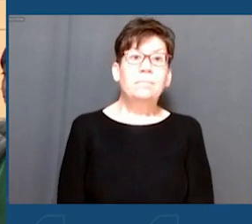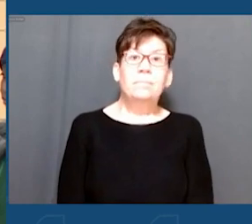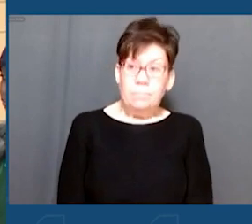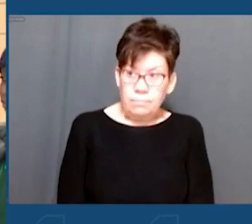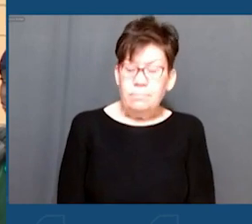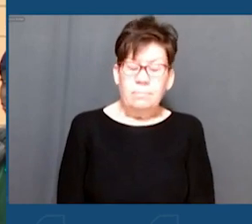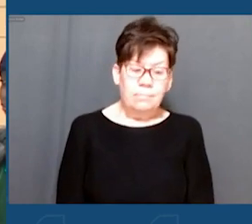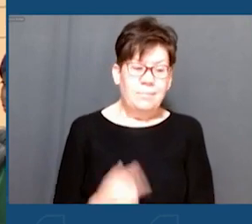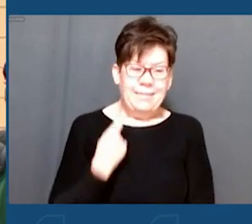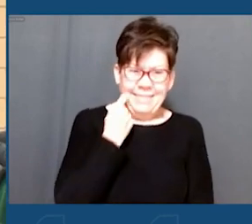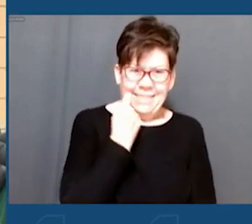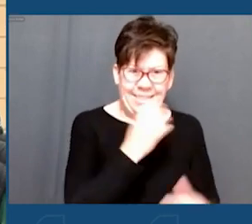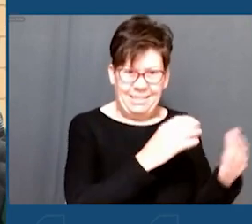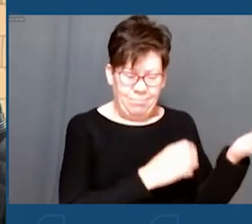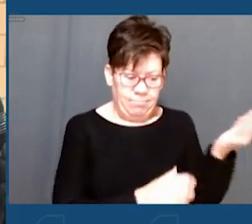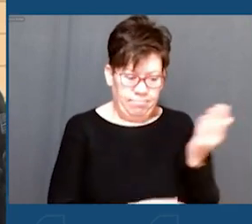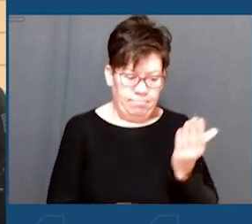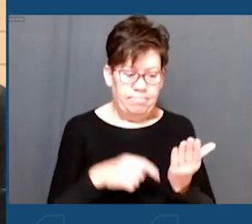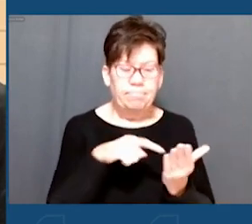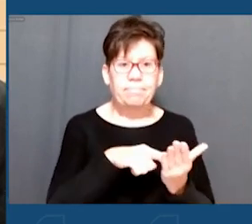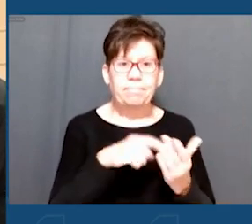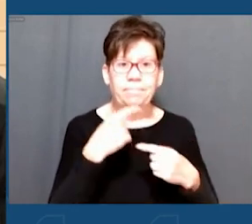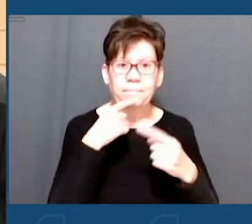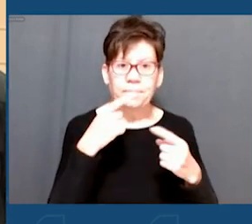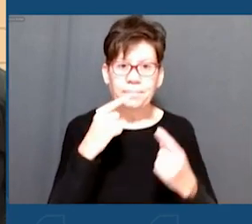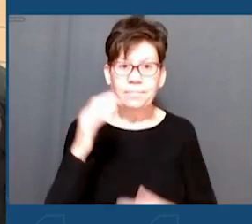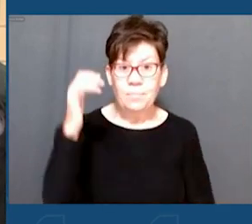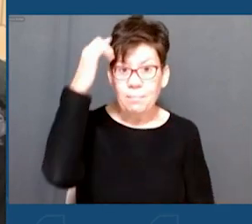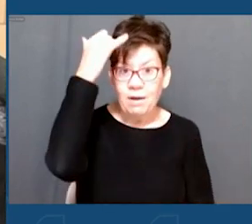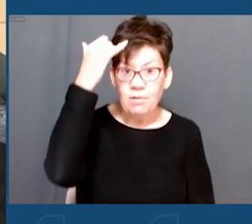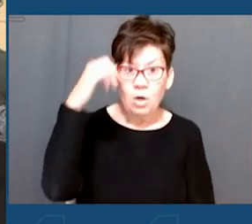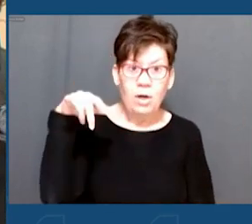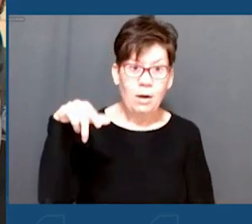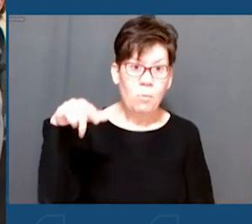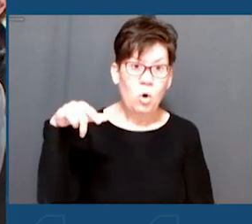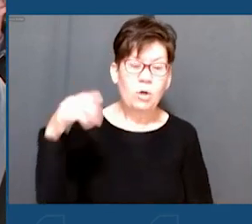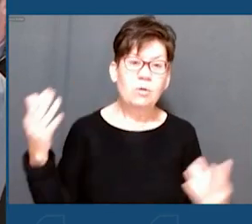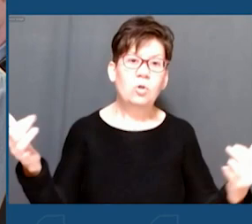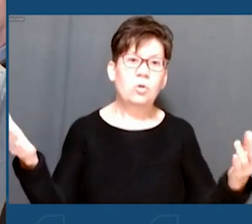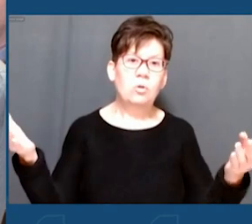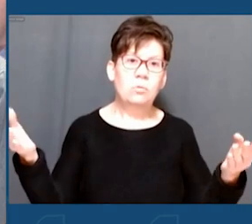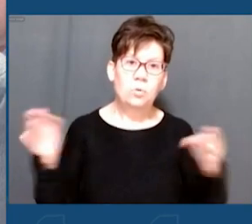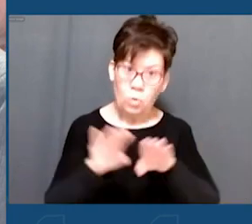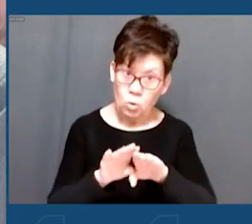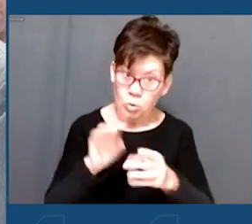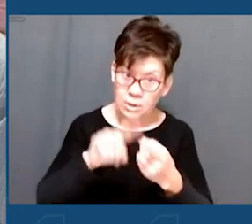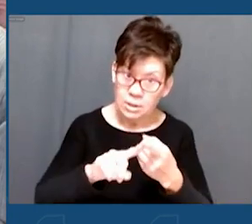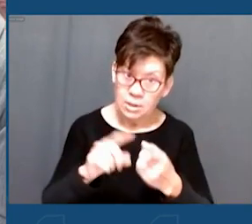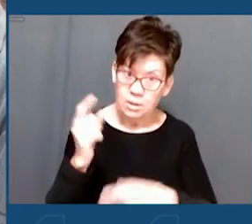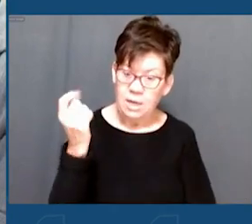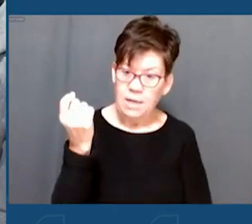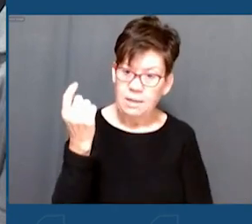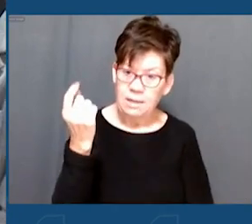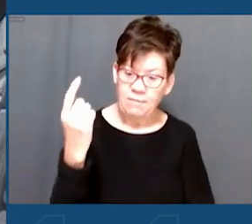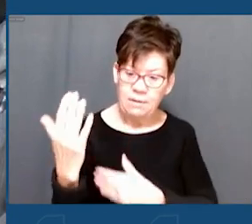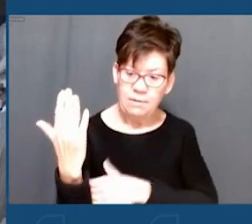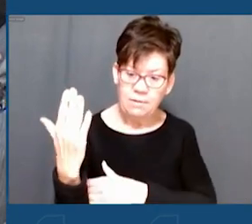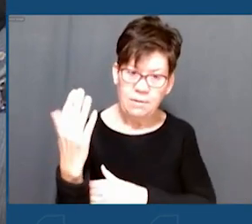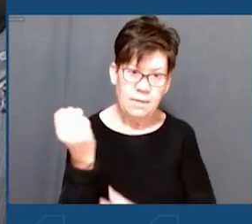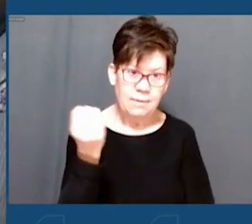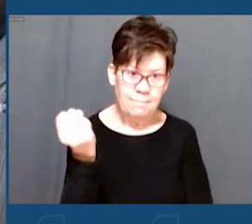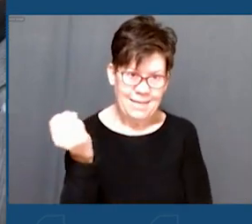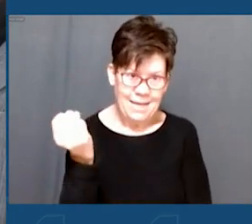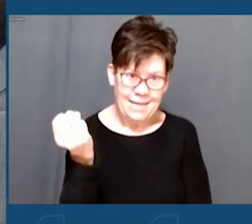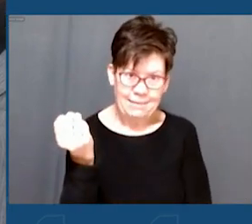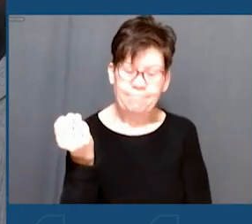received word, 2 announcements related to Buffalo. The Buffalo airport will be closed at least until 11 a.m. Monday. So I think that's